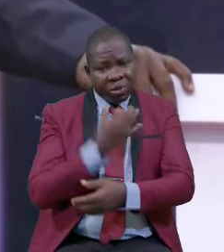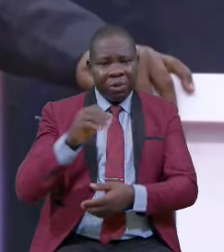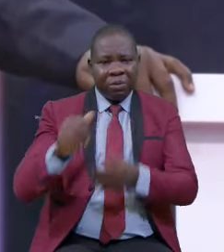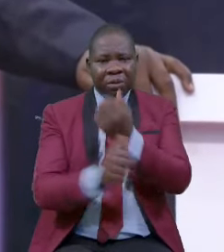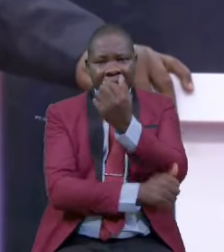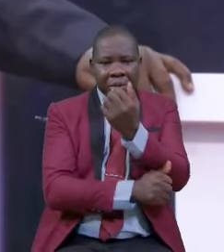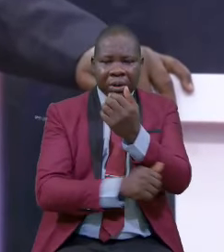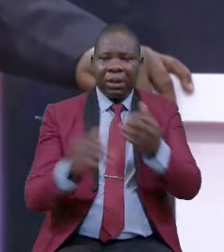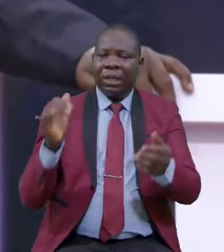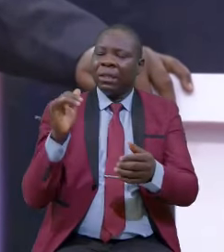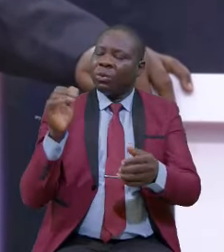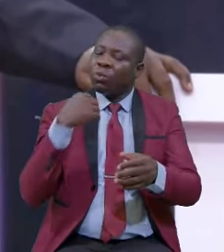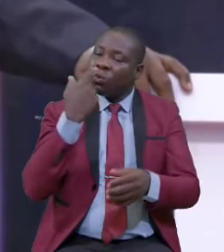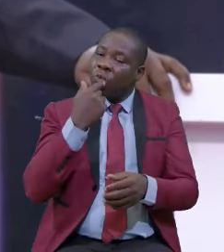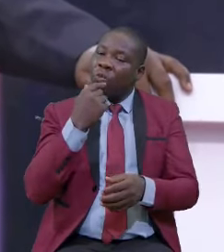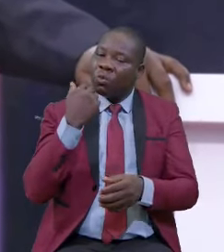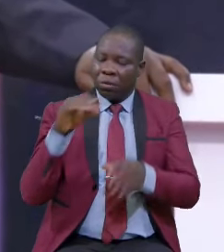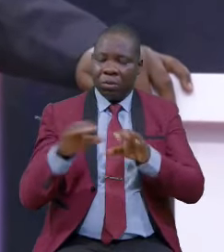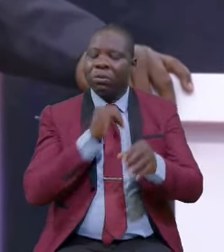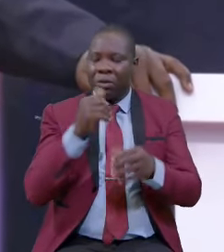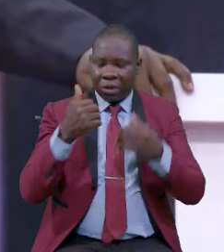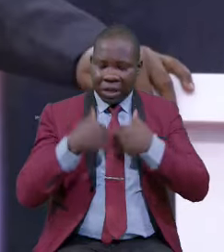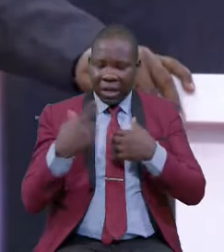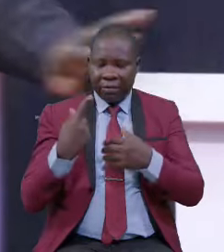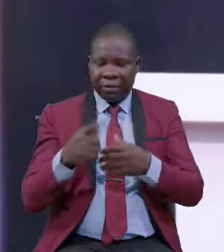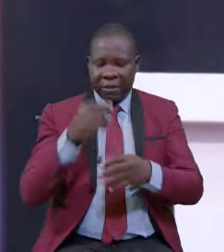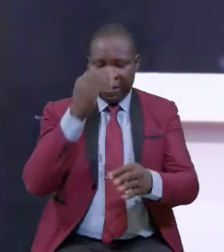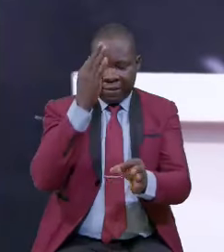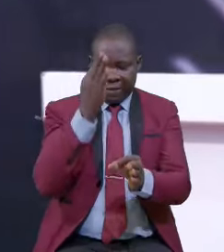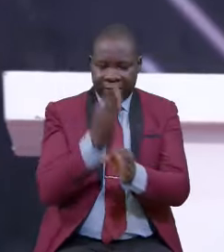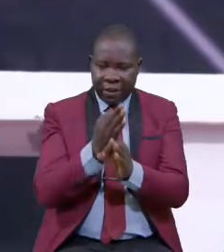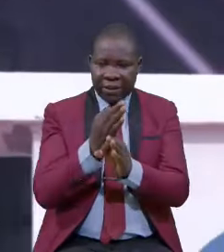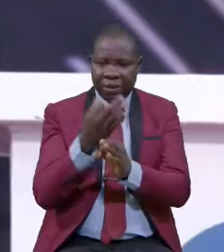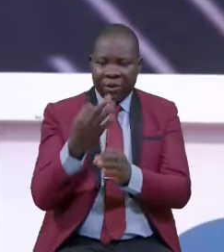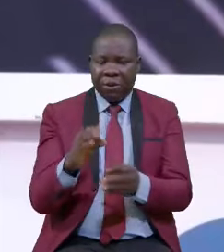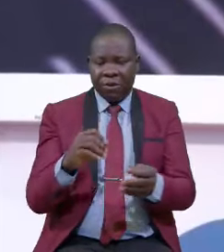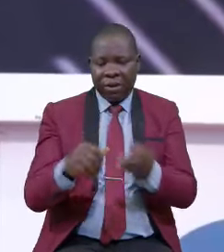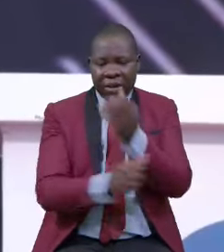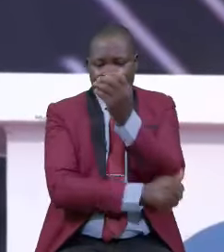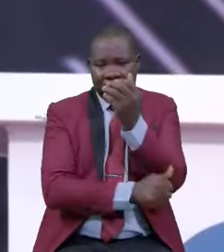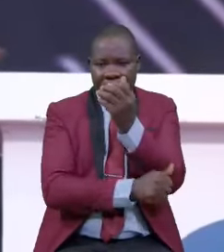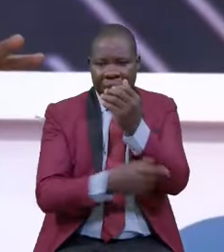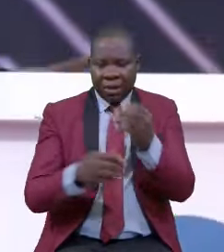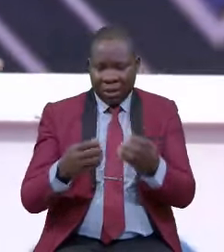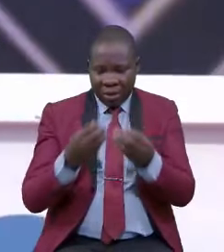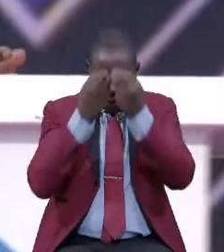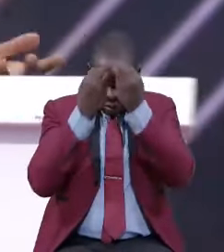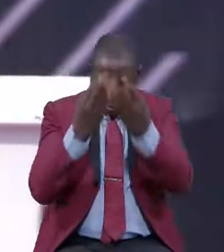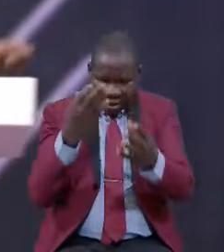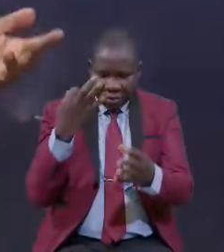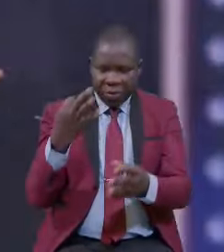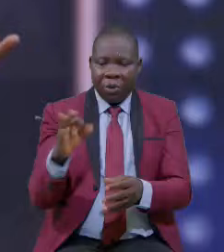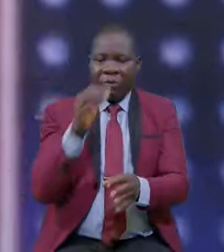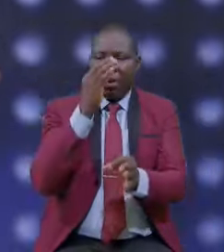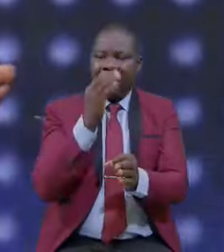the faith of Abraham, the obedience of Abraham, the fellowship with God of Abraham. They didn't have